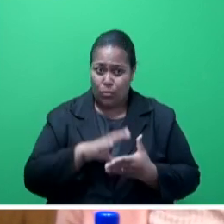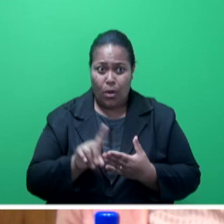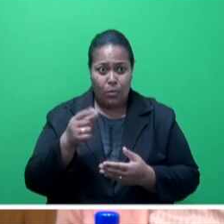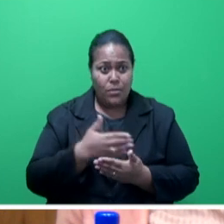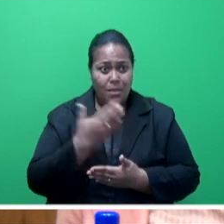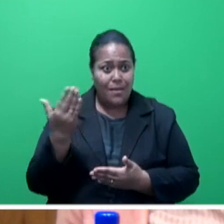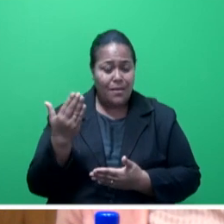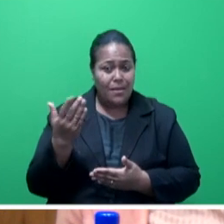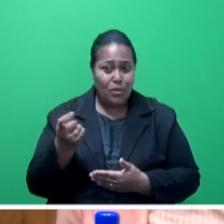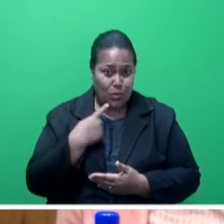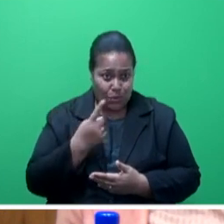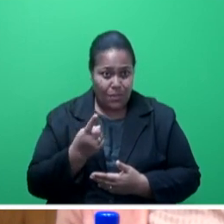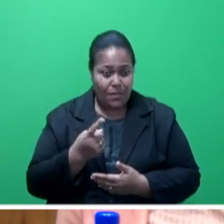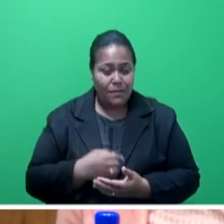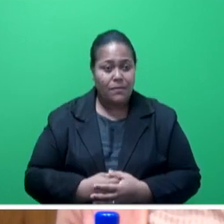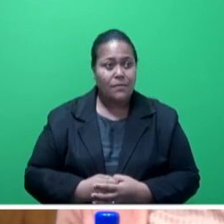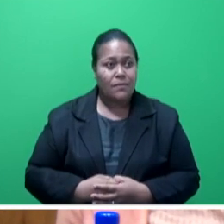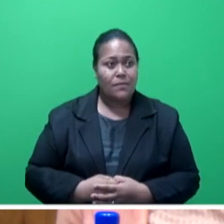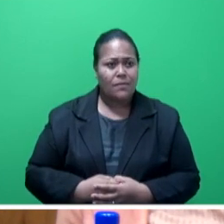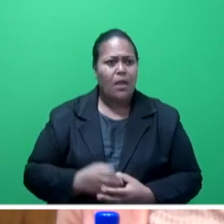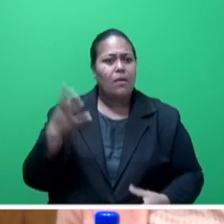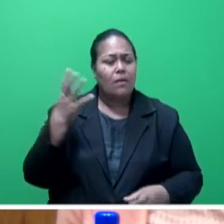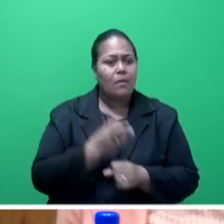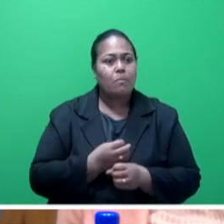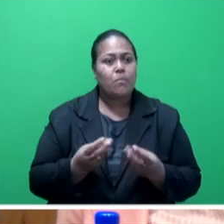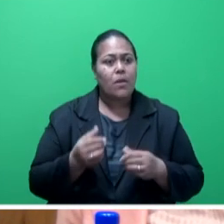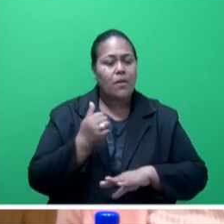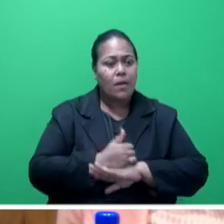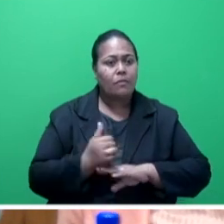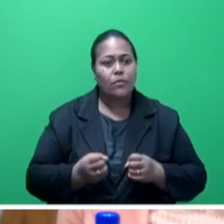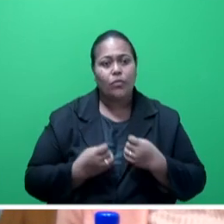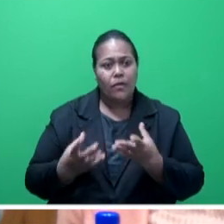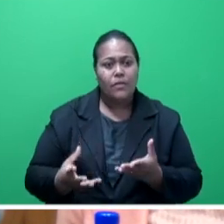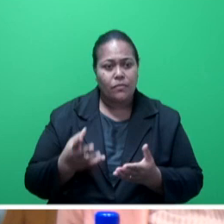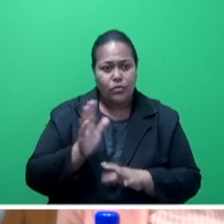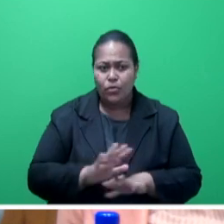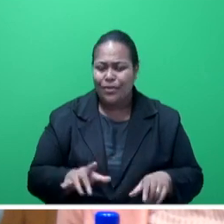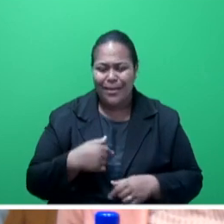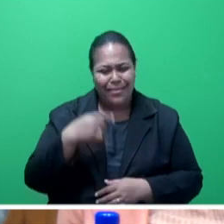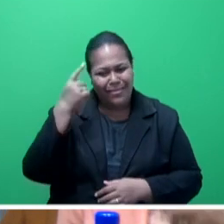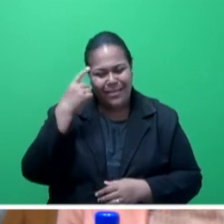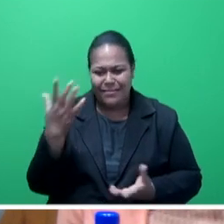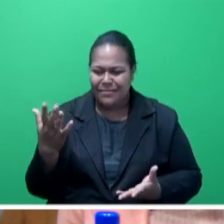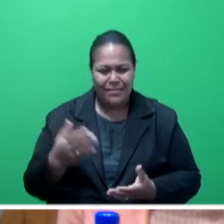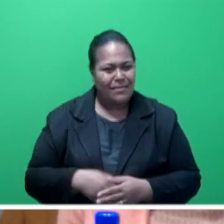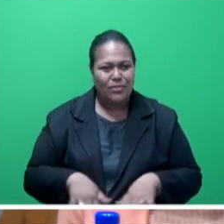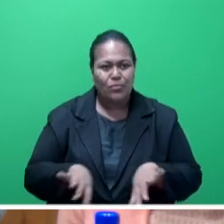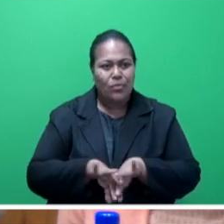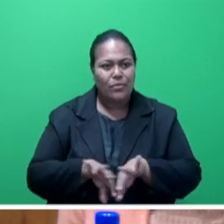is the total amount of money that government provides for the vulnerable children. I think that is absolute